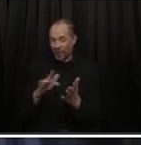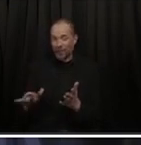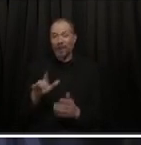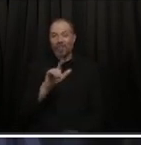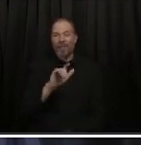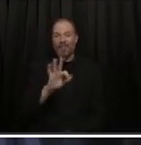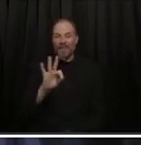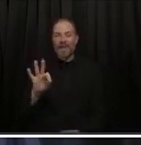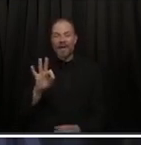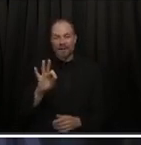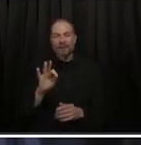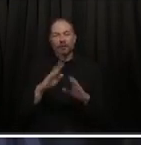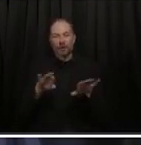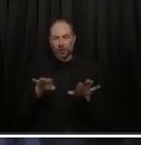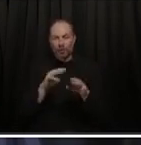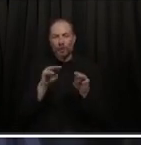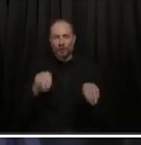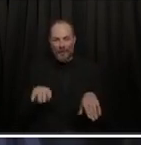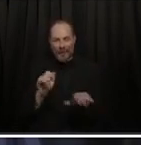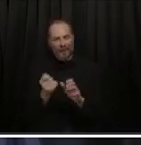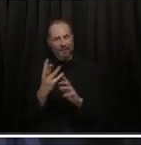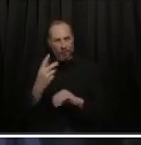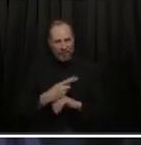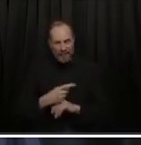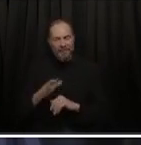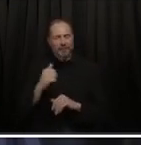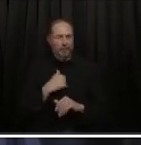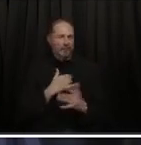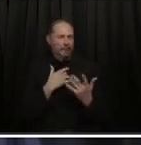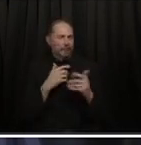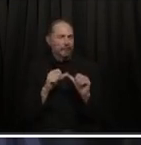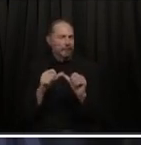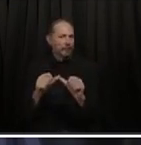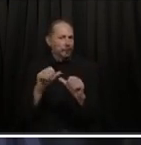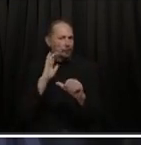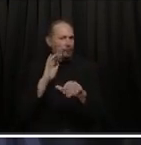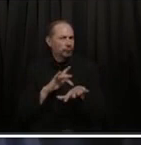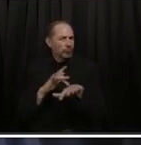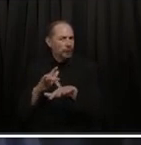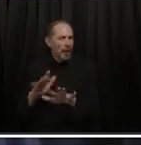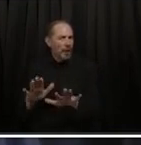days. And we'll continue to reach out at sites across the country. You can check out